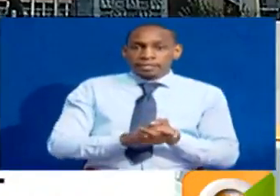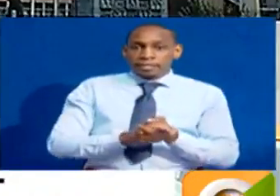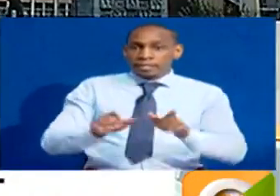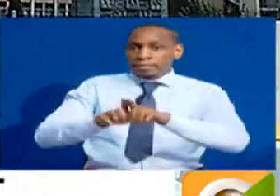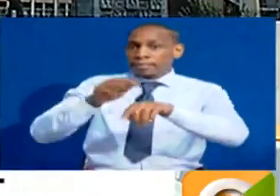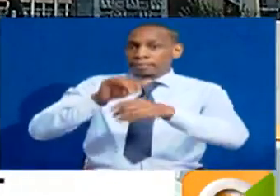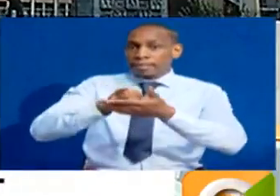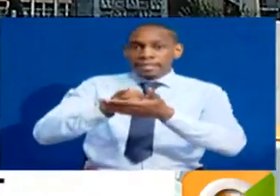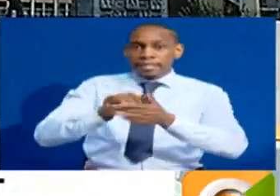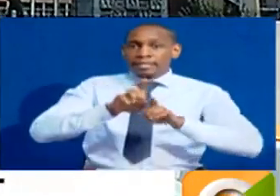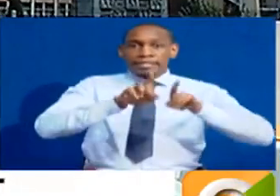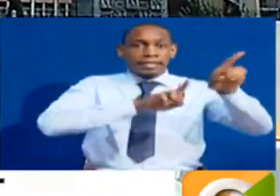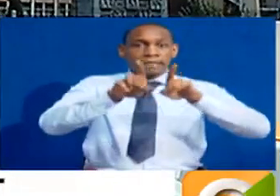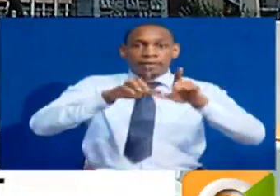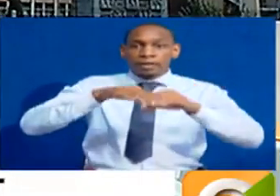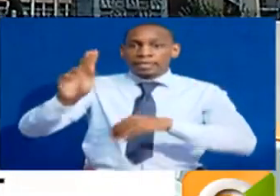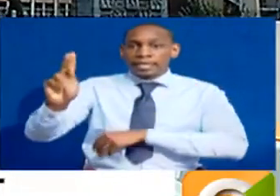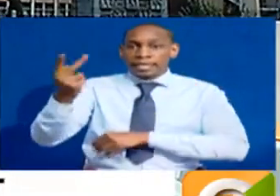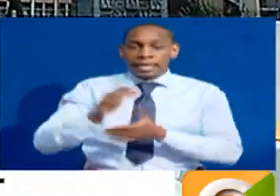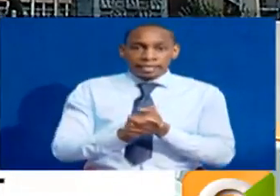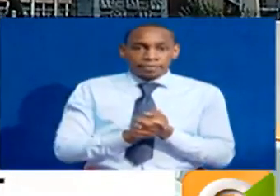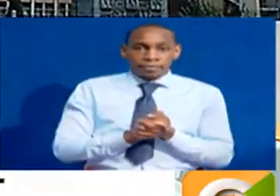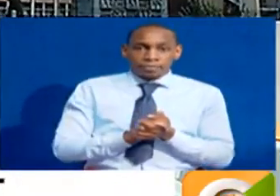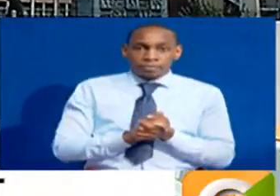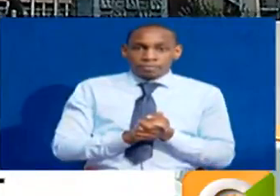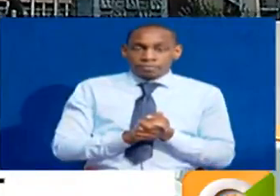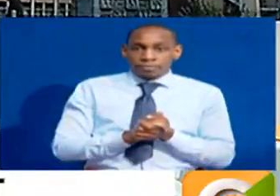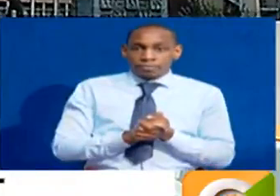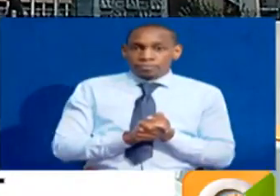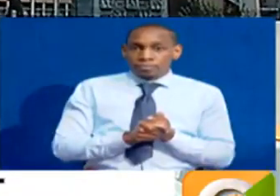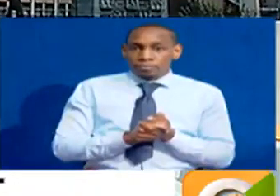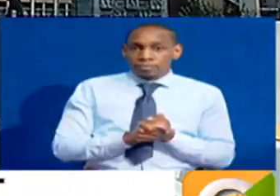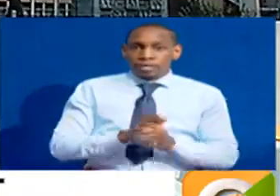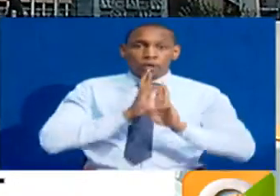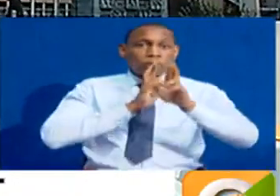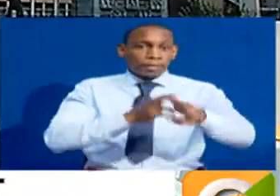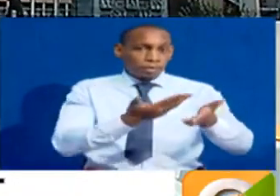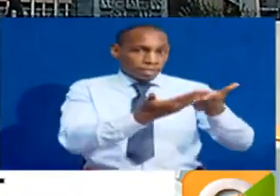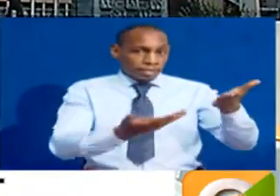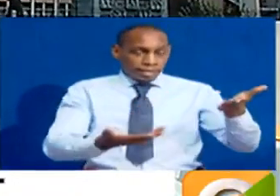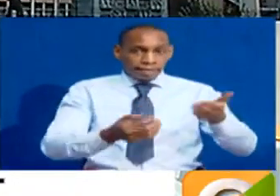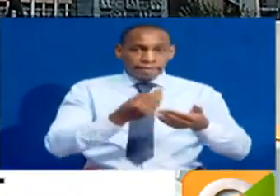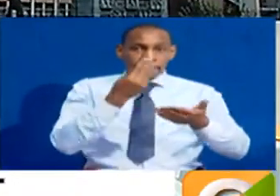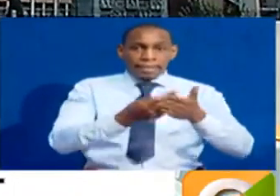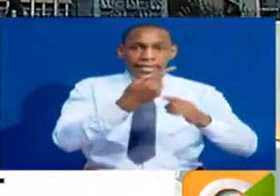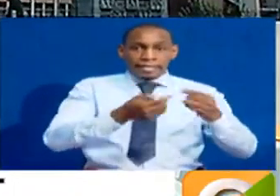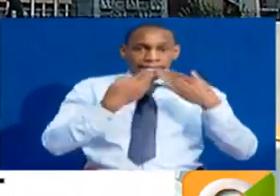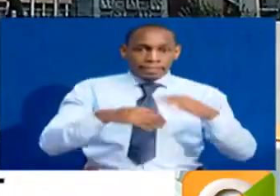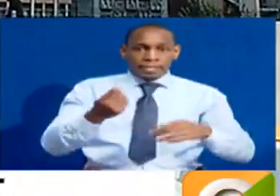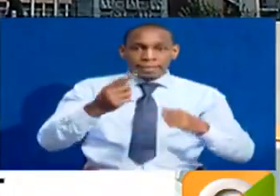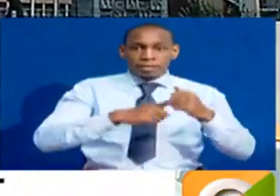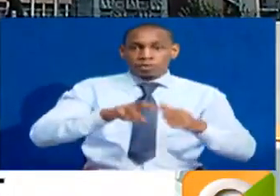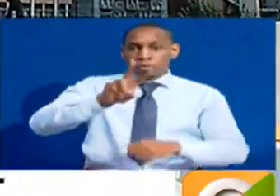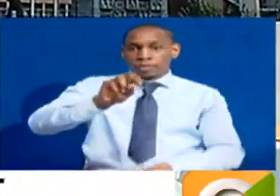at a time they had traveled abroad with all the accompanying benefits. Now, in a report of the financial year ending June